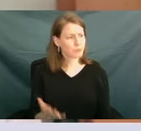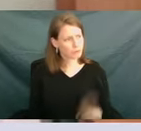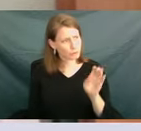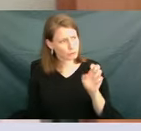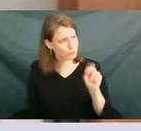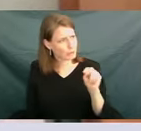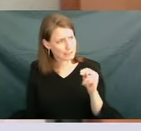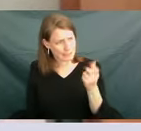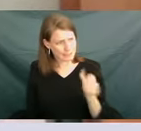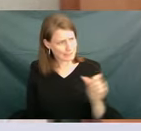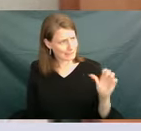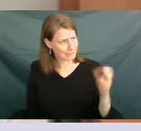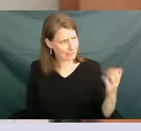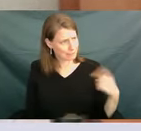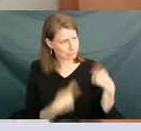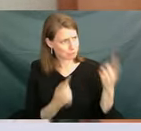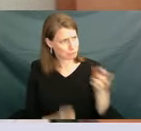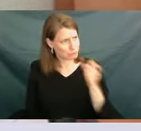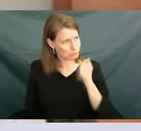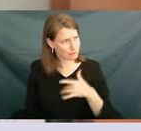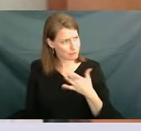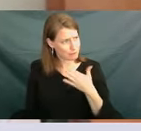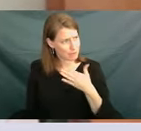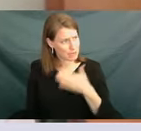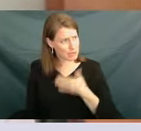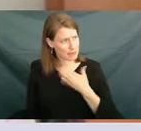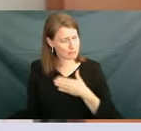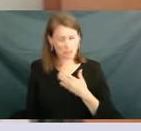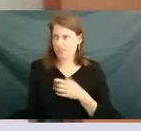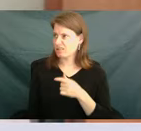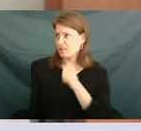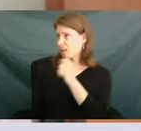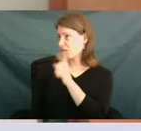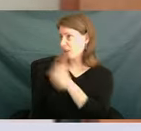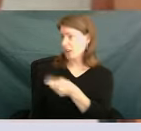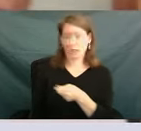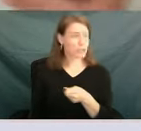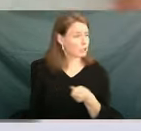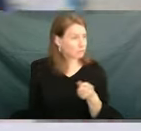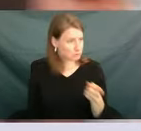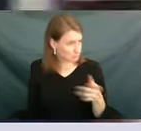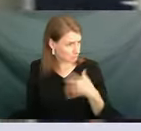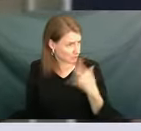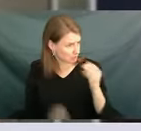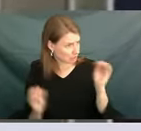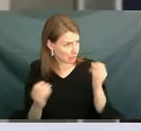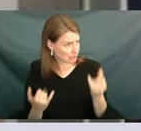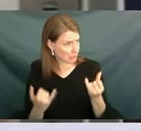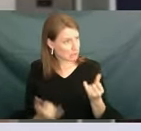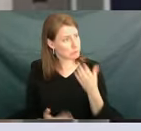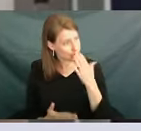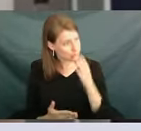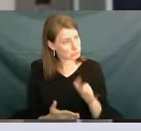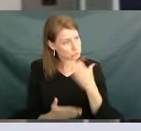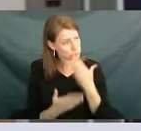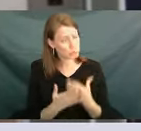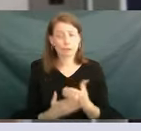really. Not really? You feel there isn't anything at the moment? Yeah. Good, that's a good feeling, thank you. Jasmine? In